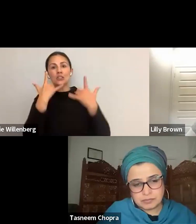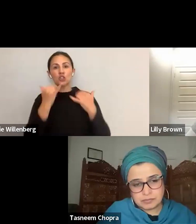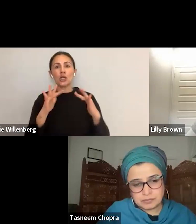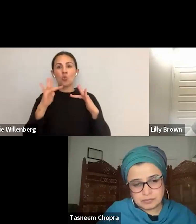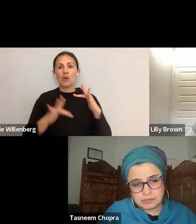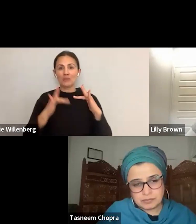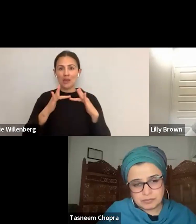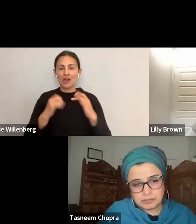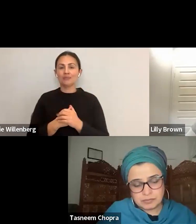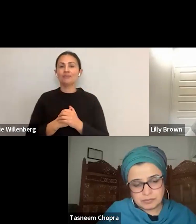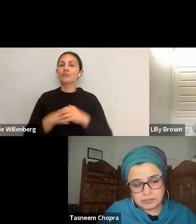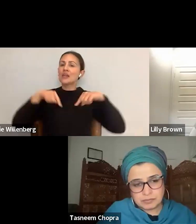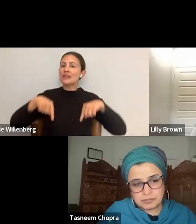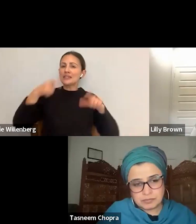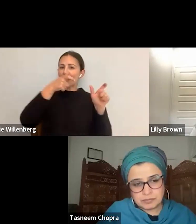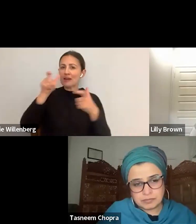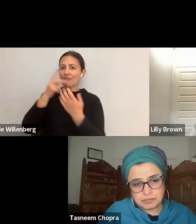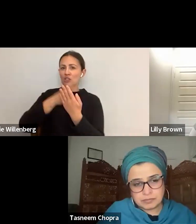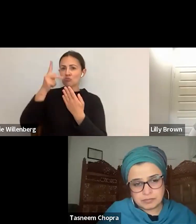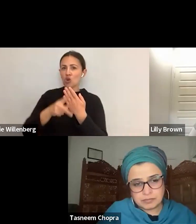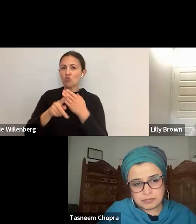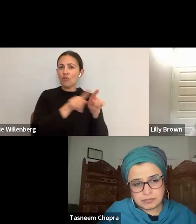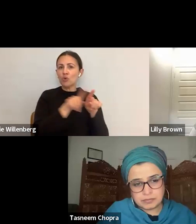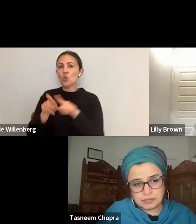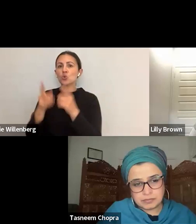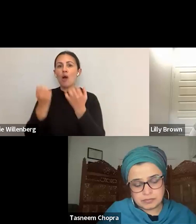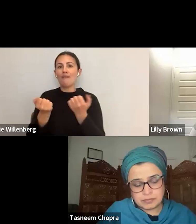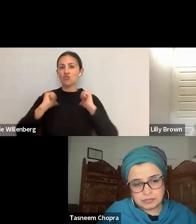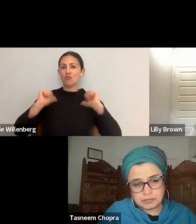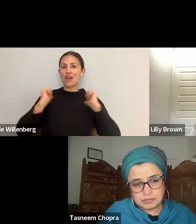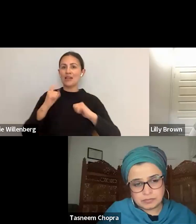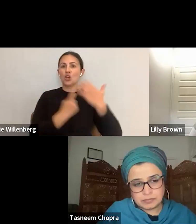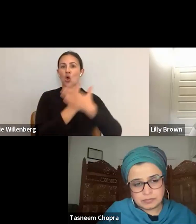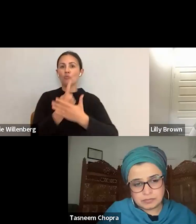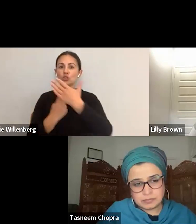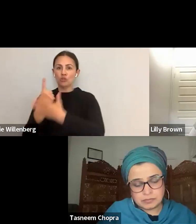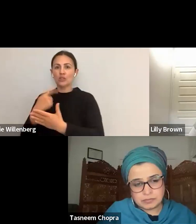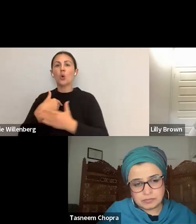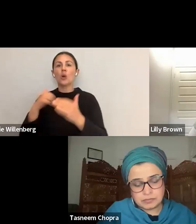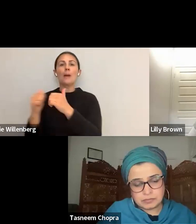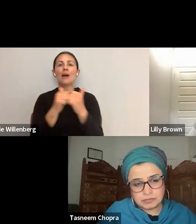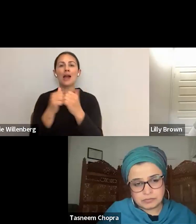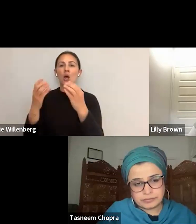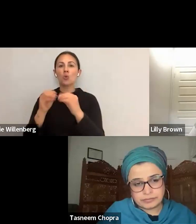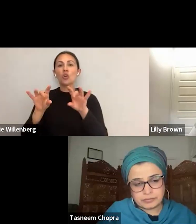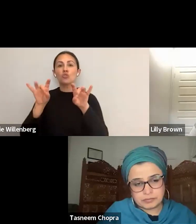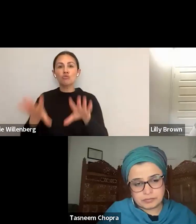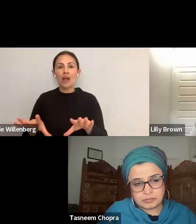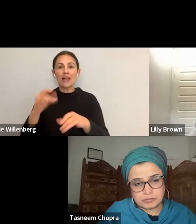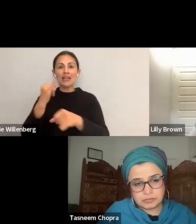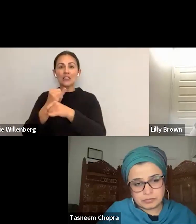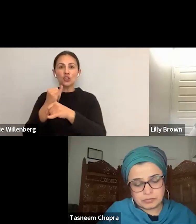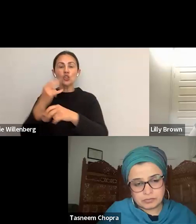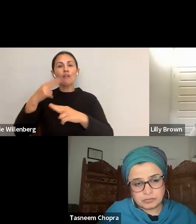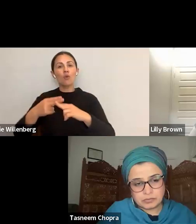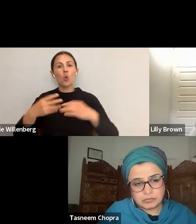our governance program does also include some training opportunities that we are offering in partnership with the Australian Institute for Company Directors.